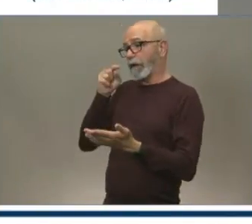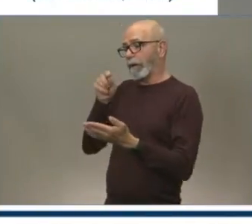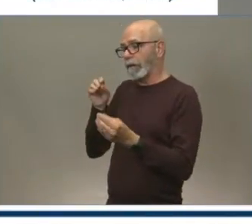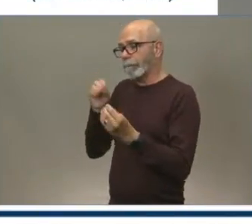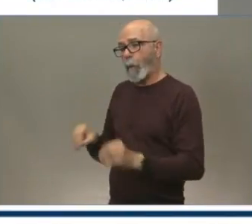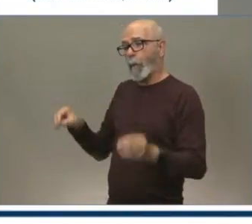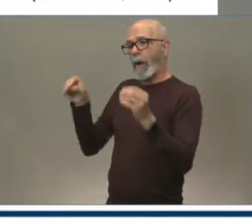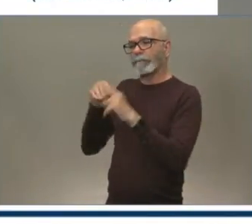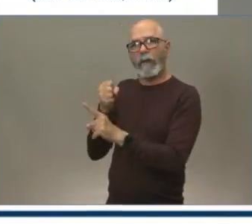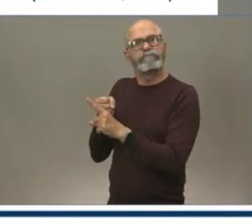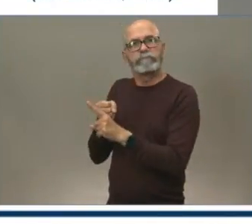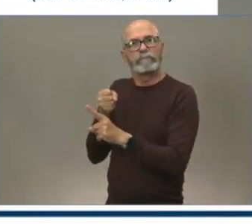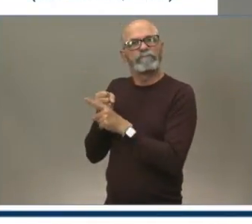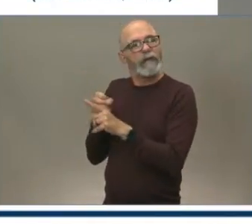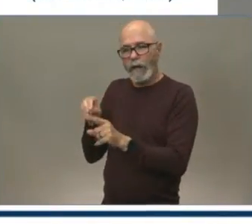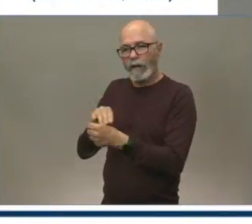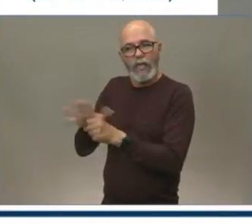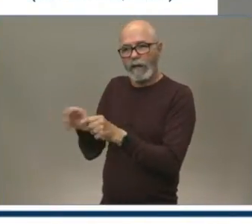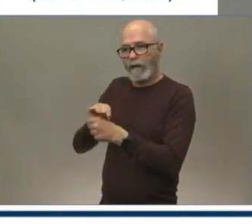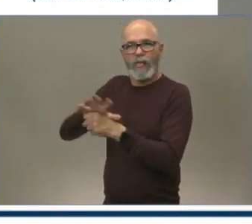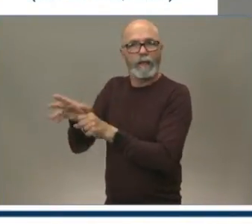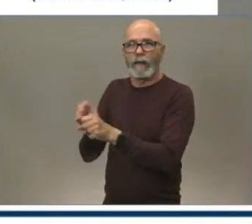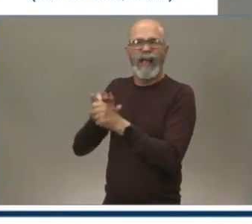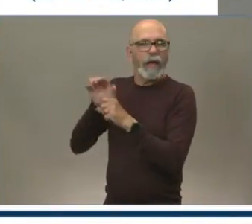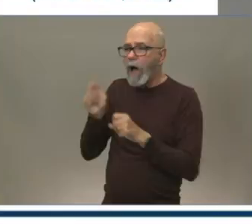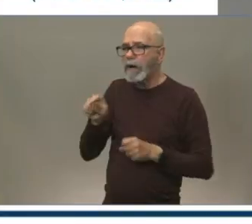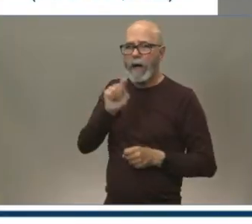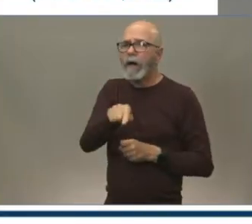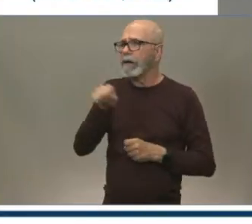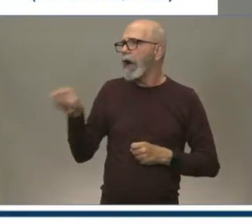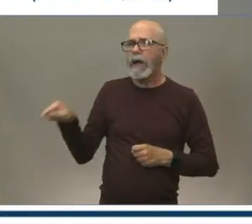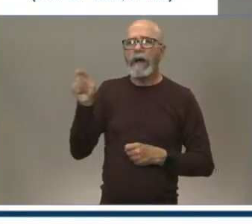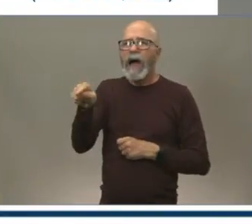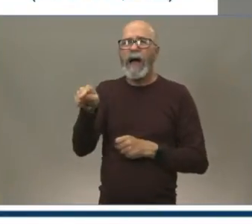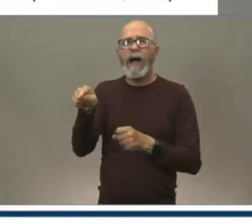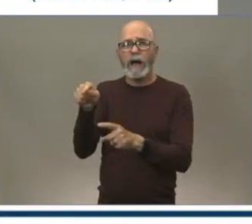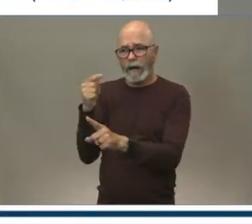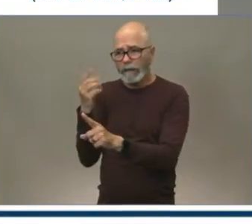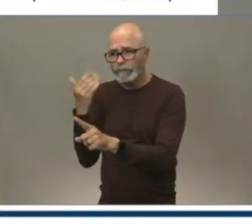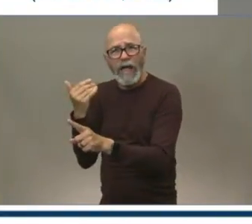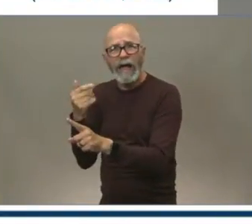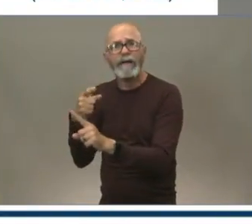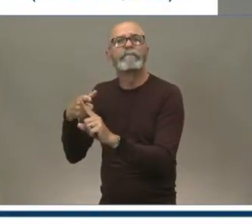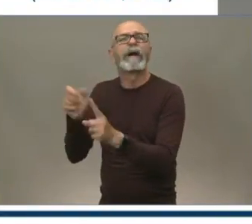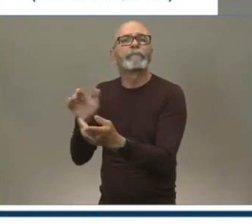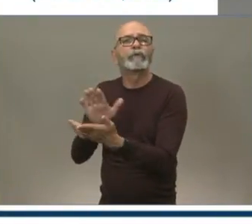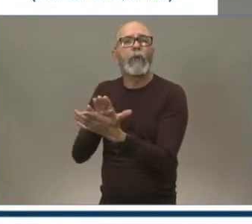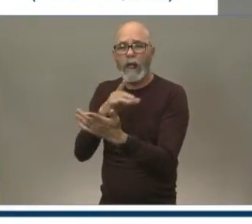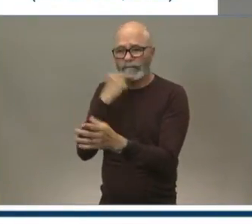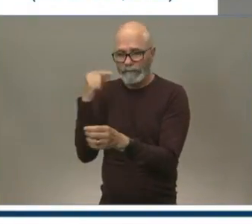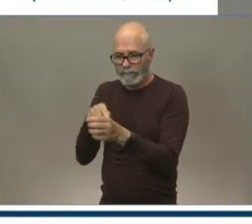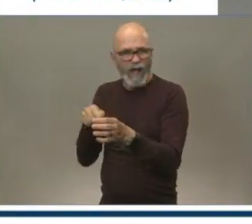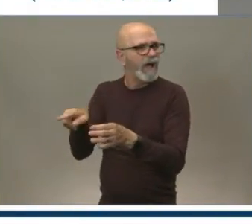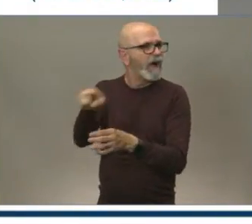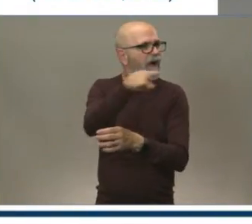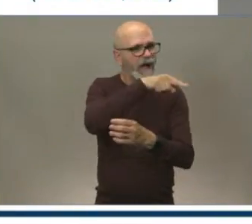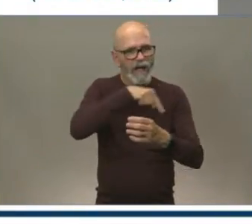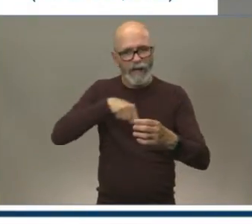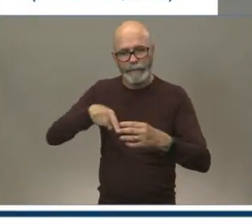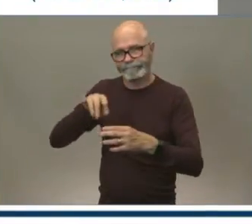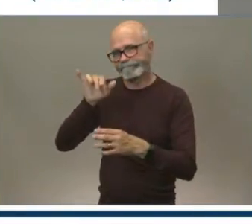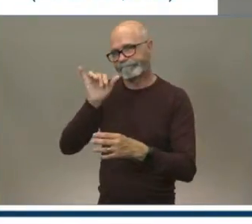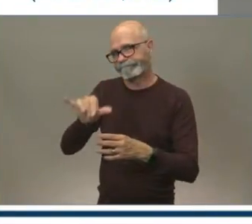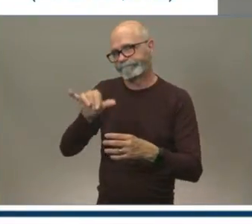activity. This week, we've seen a number of COVID-19 cases connected to Halifax area schools and some of